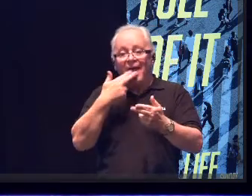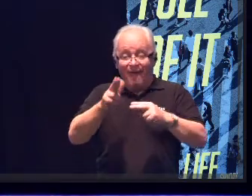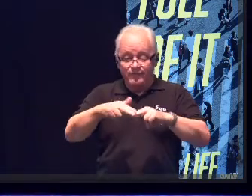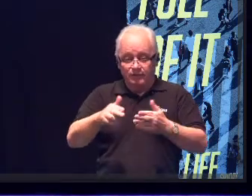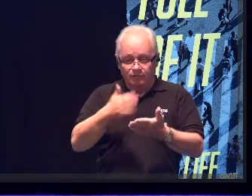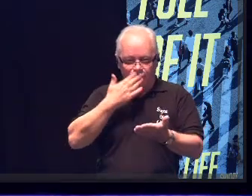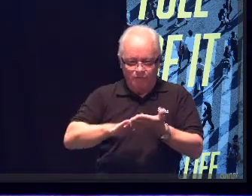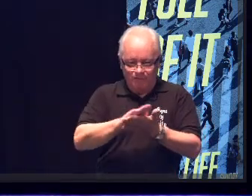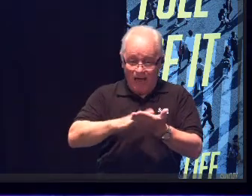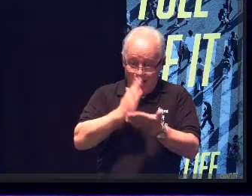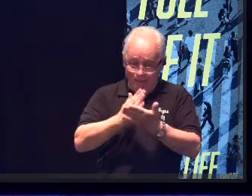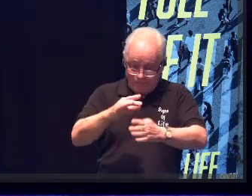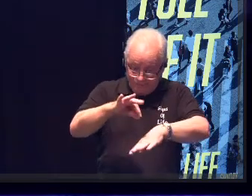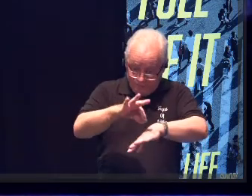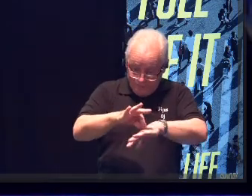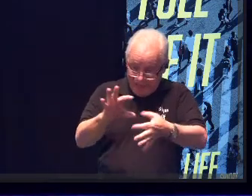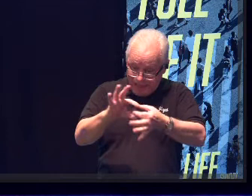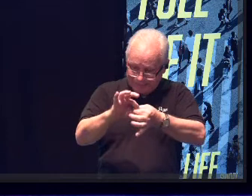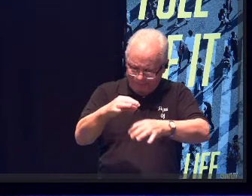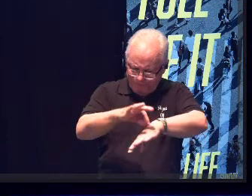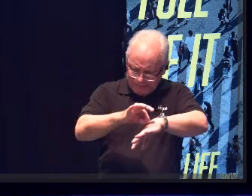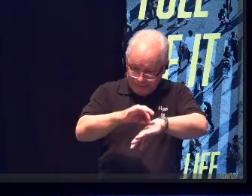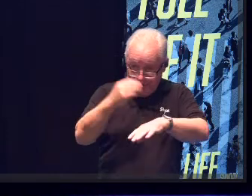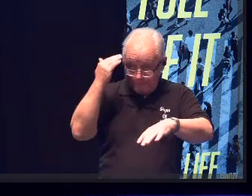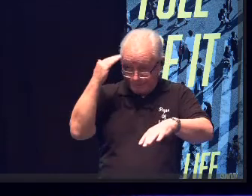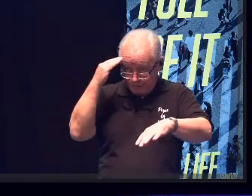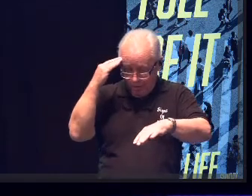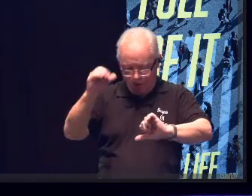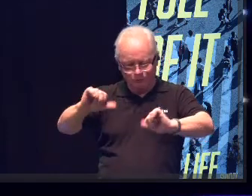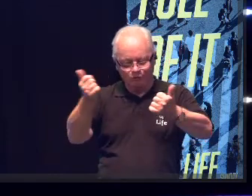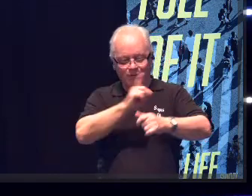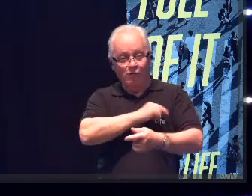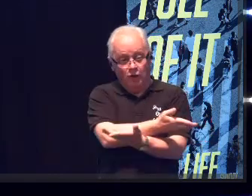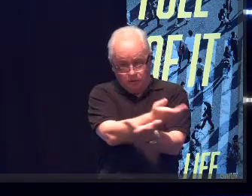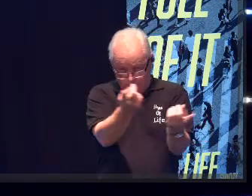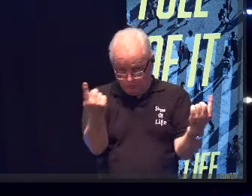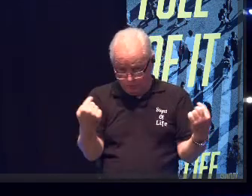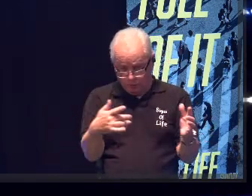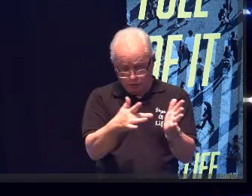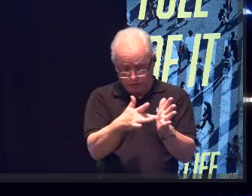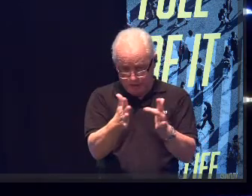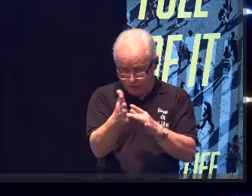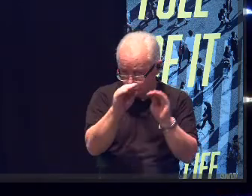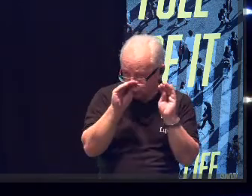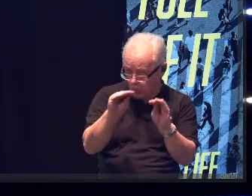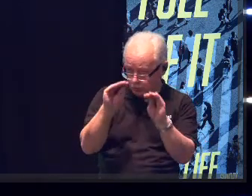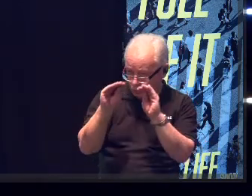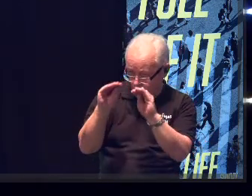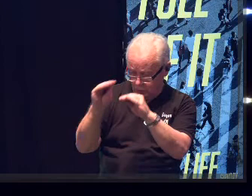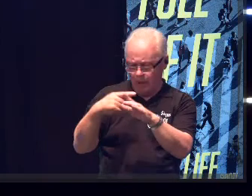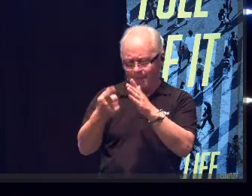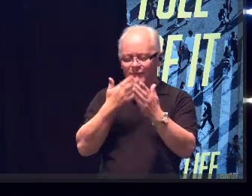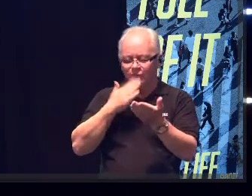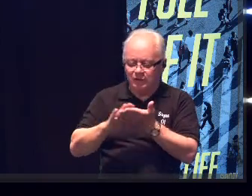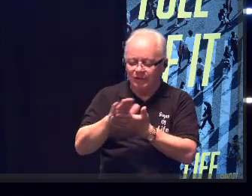Forgiveness is physically and mentally good for you. You know, Jesus talked a lot about it. In